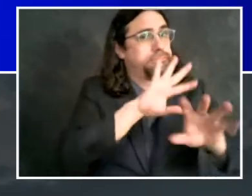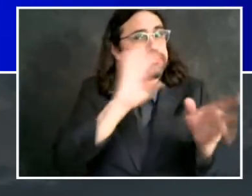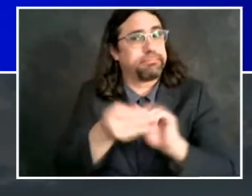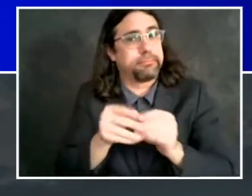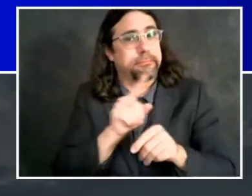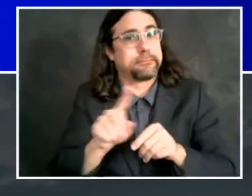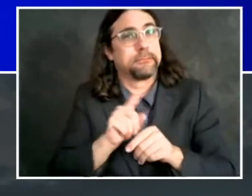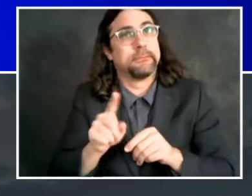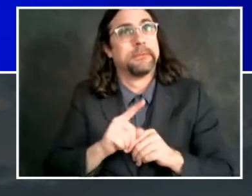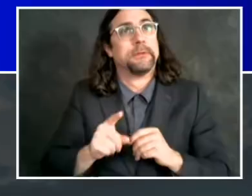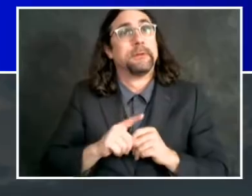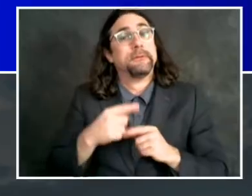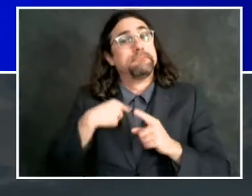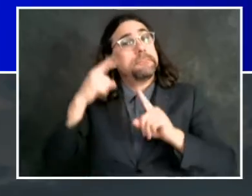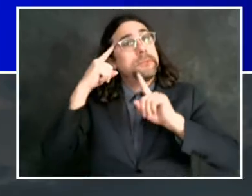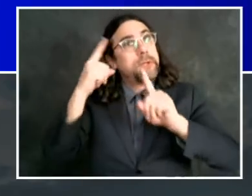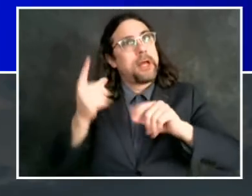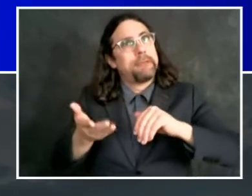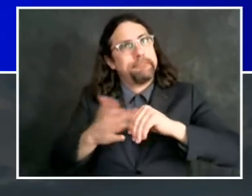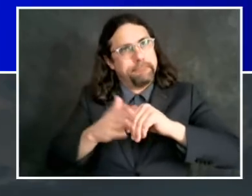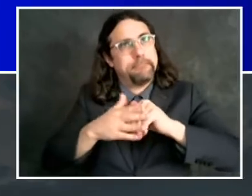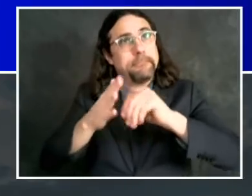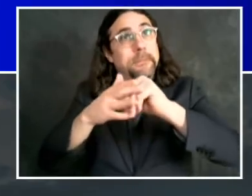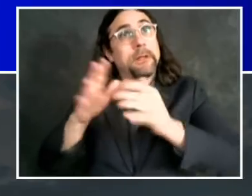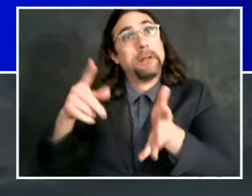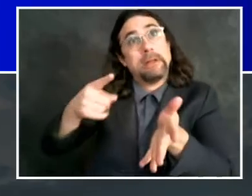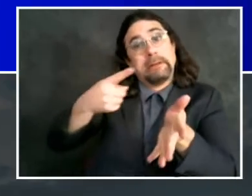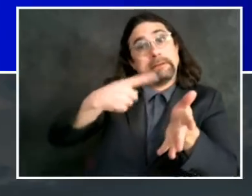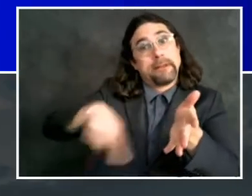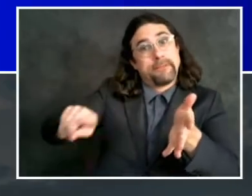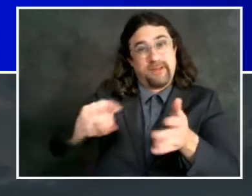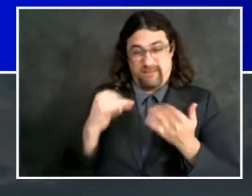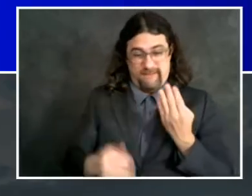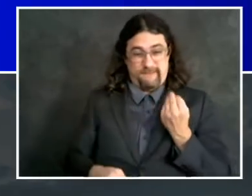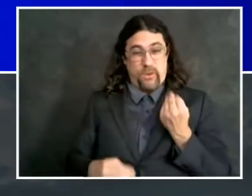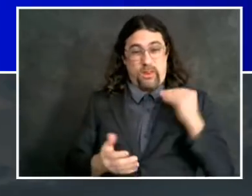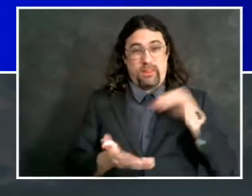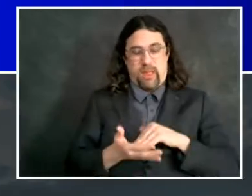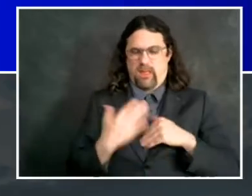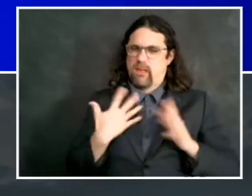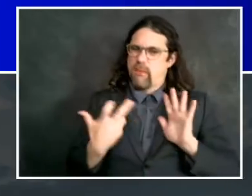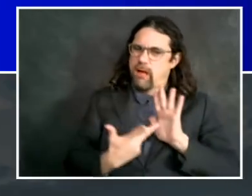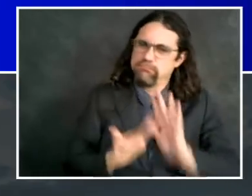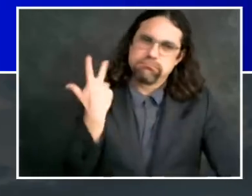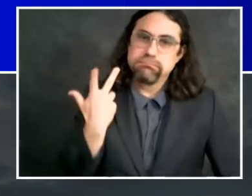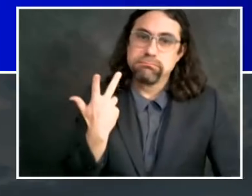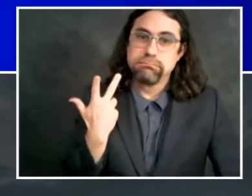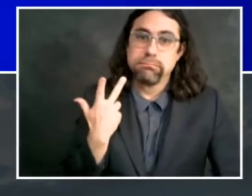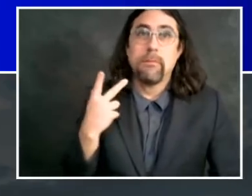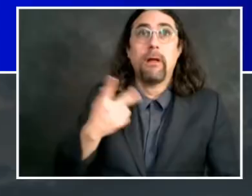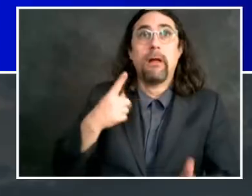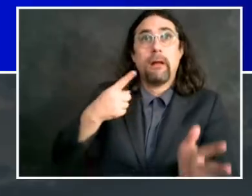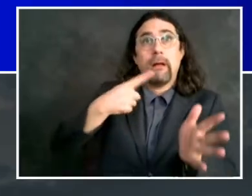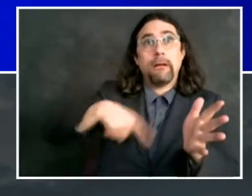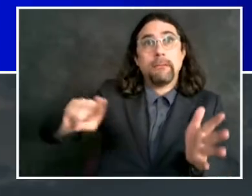18th, 43,000 tests a week. And we want to go a lot farther from there.